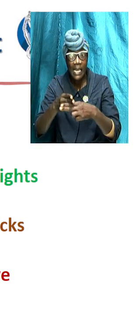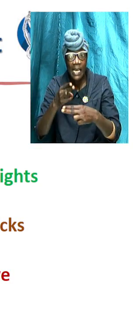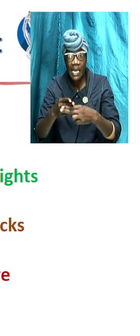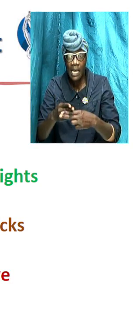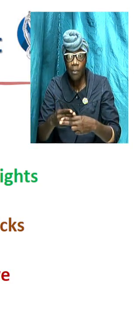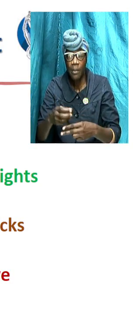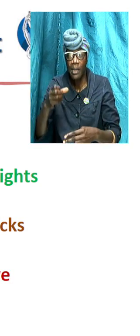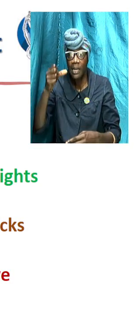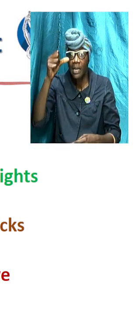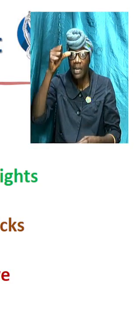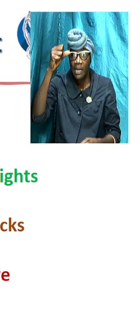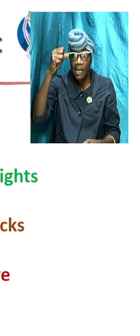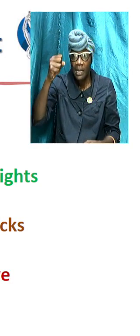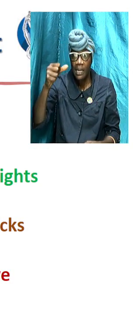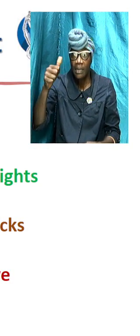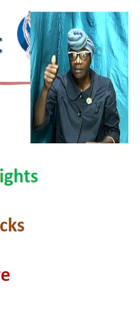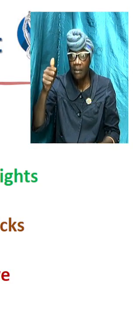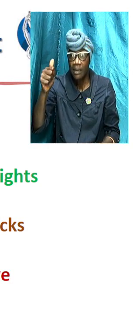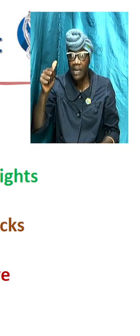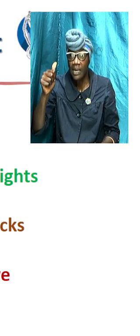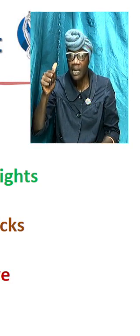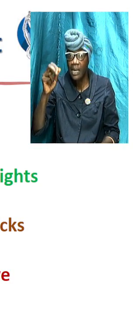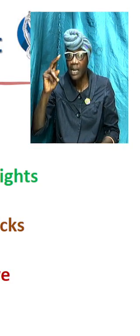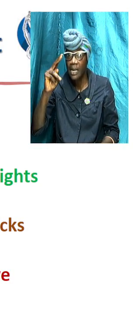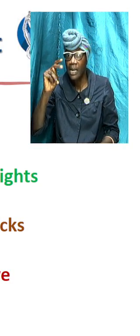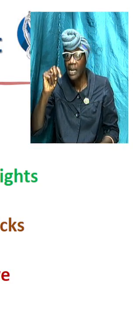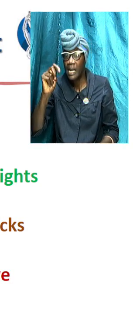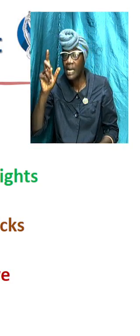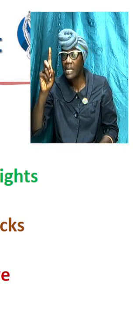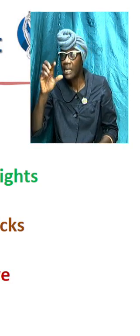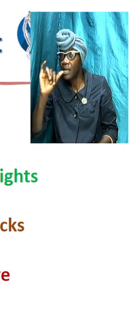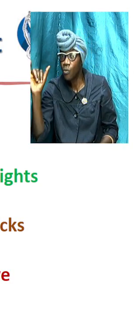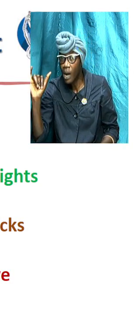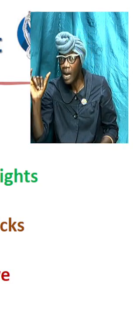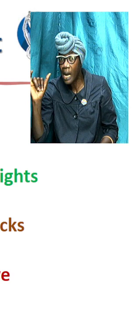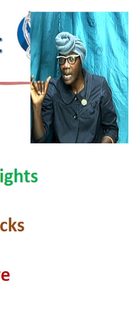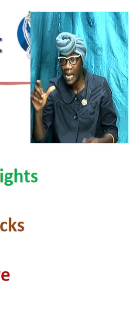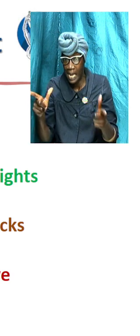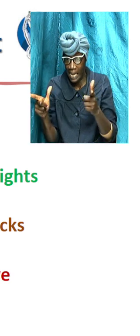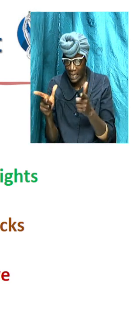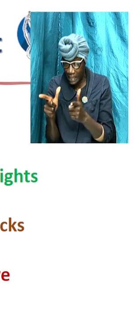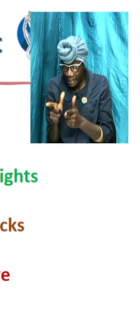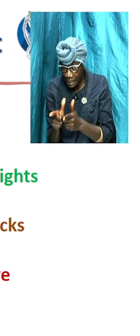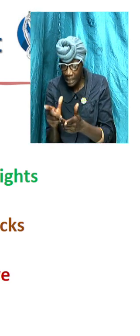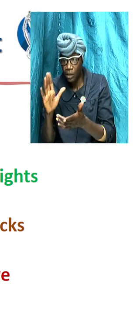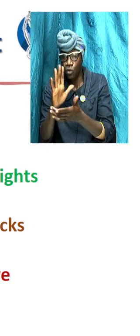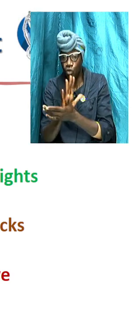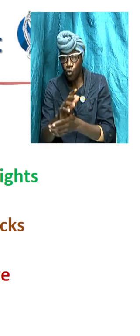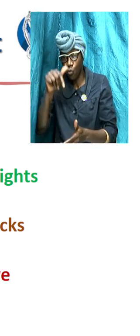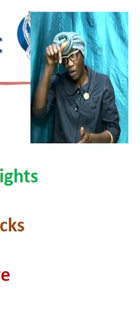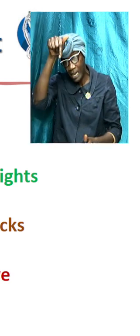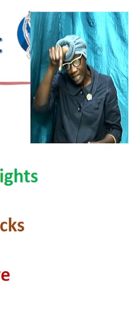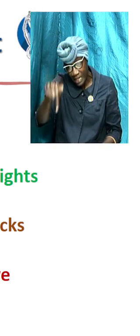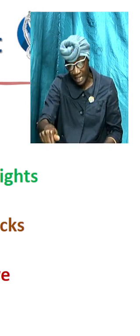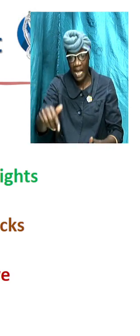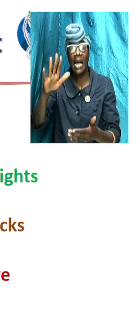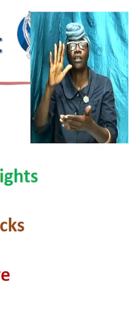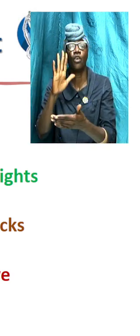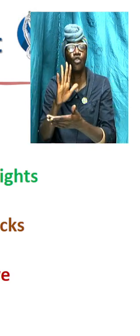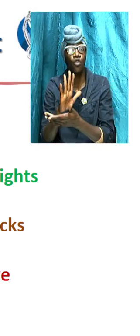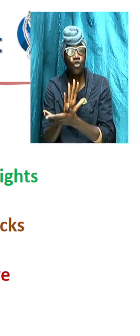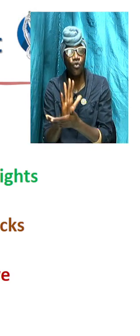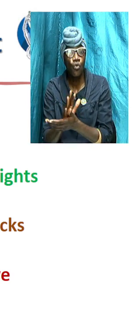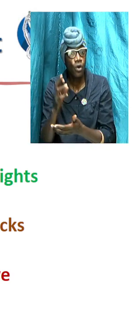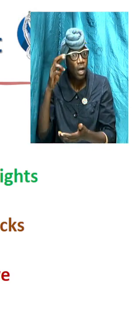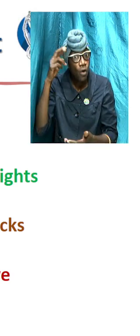Hook Elementary School? Praise God. And in that particular school, praise God, we realized